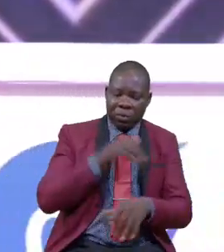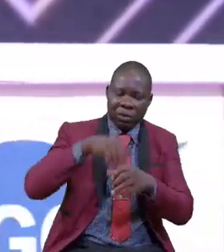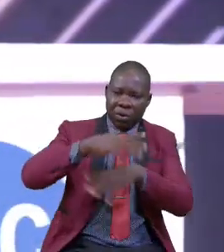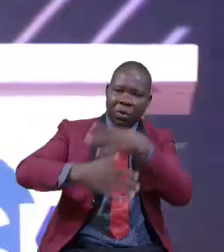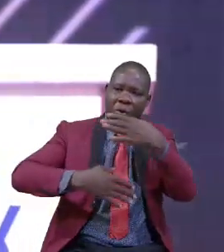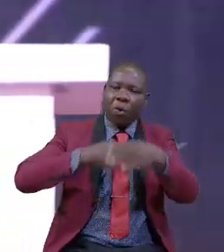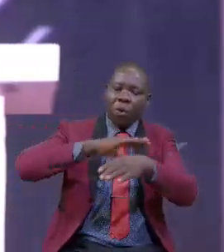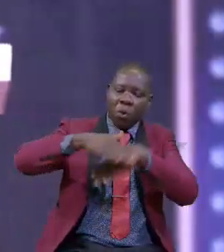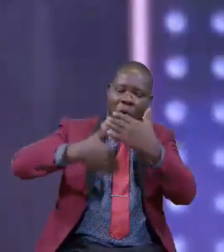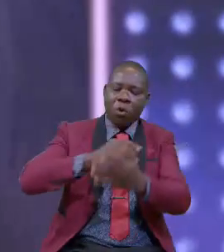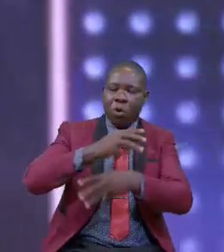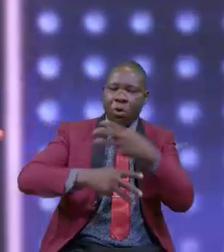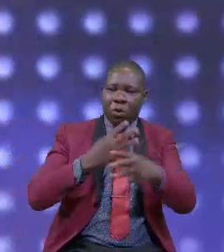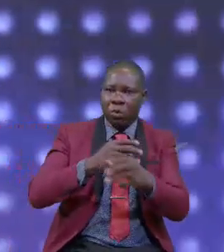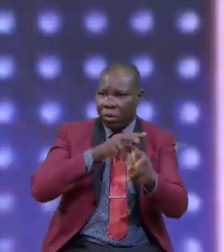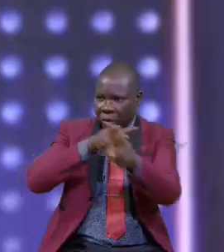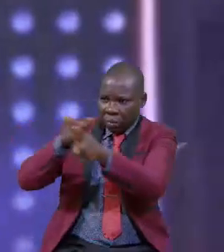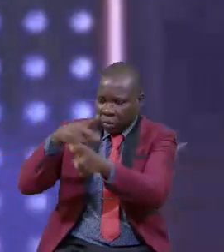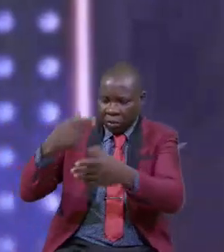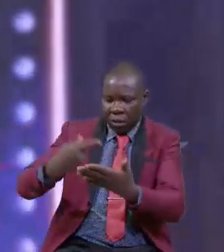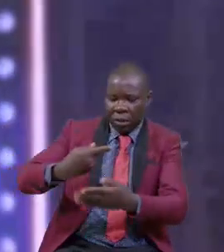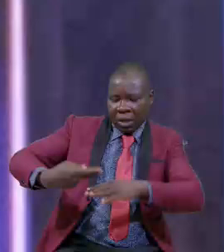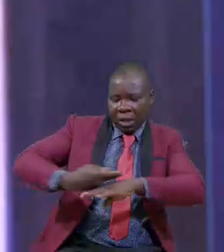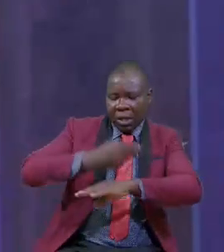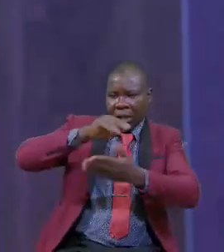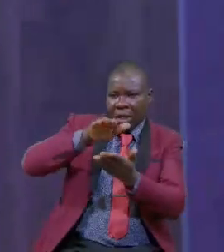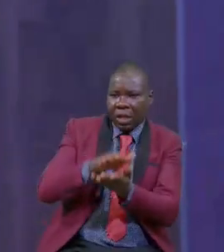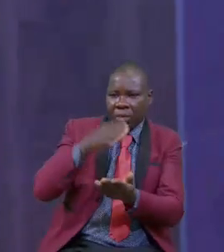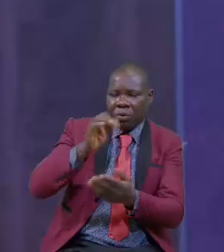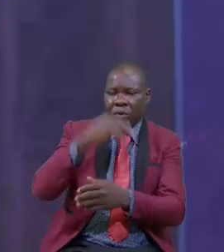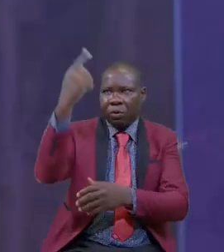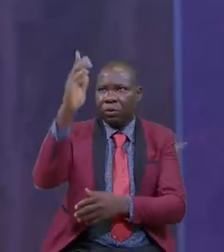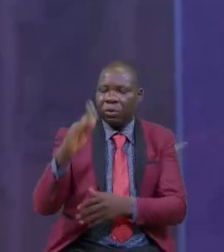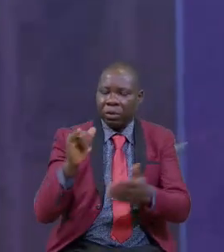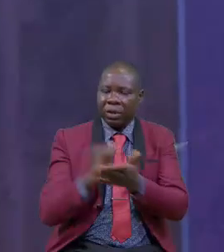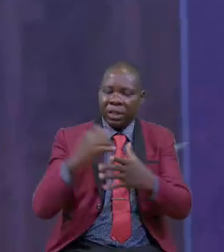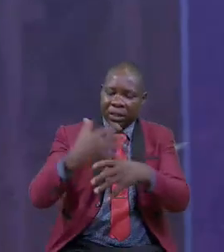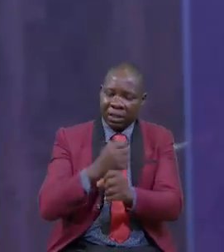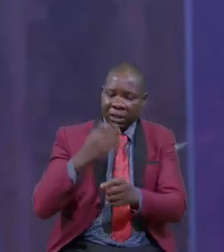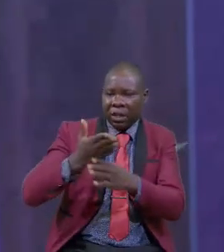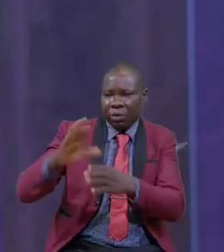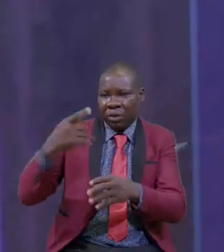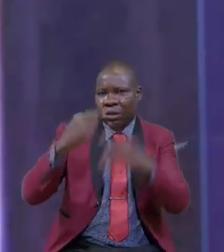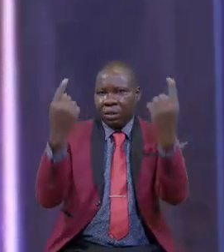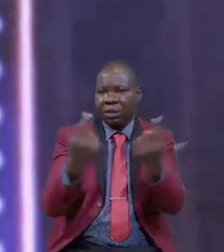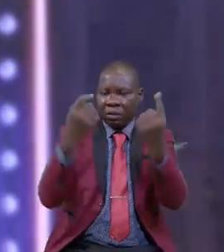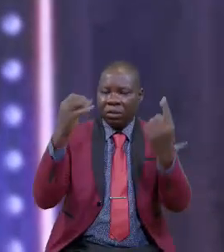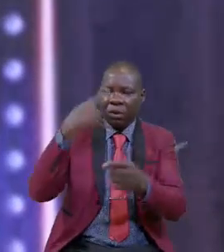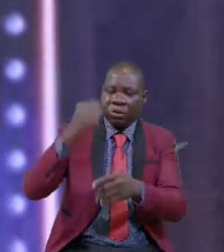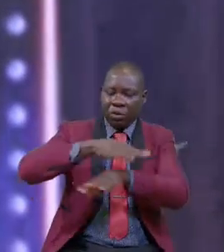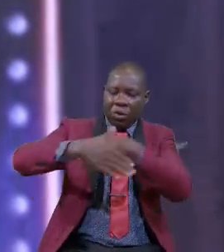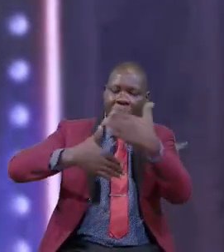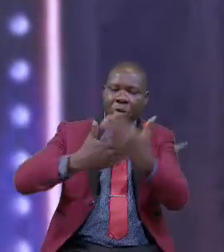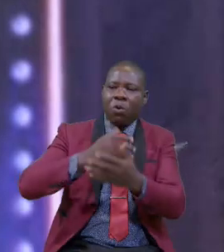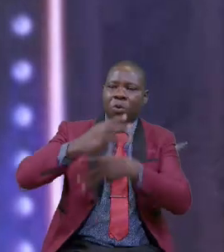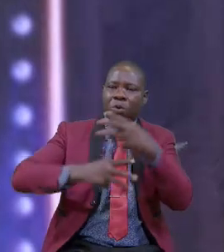of God that taketh away the sins of the whole world. And so he dwells among us, and